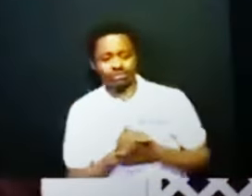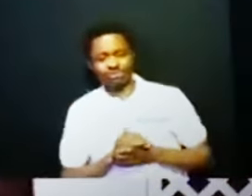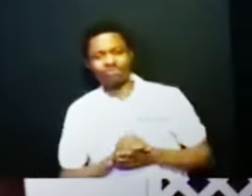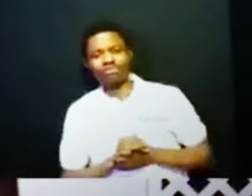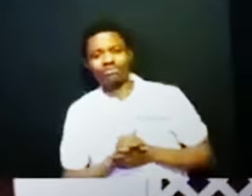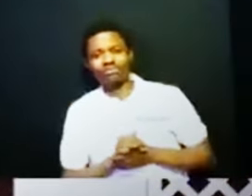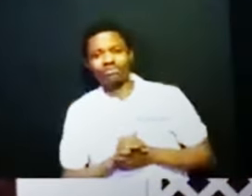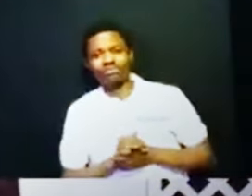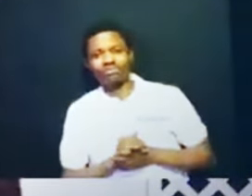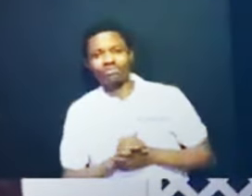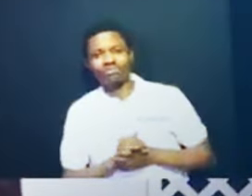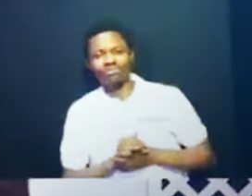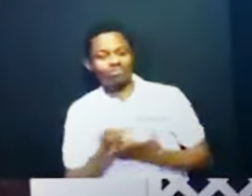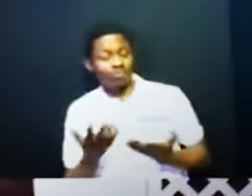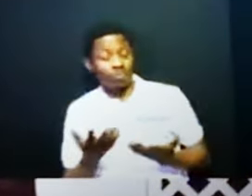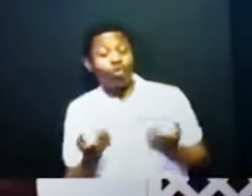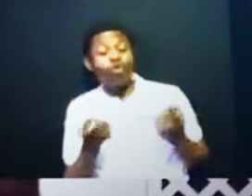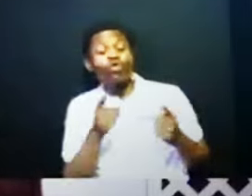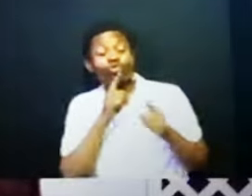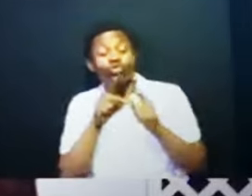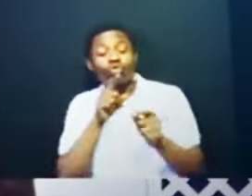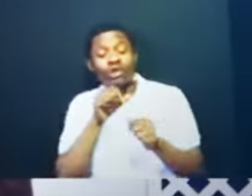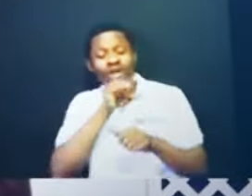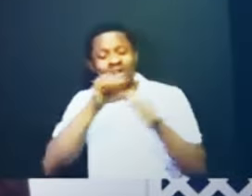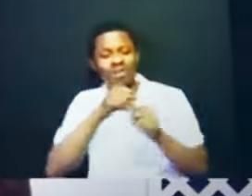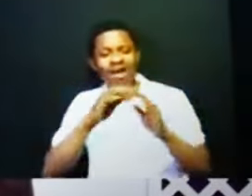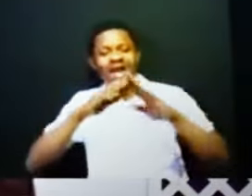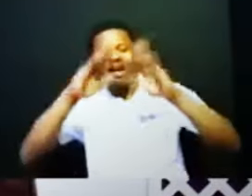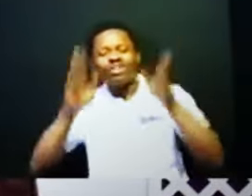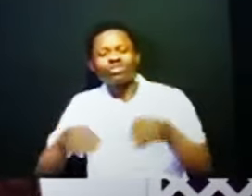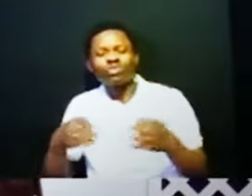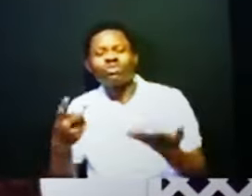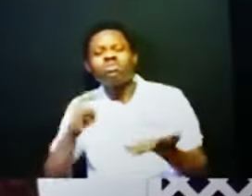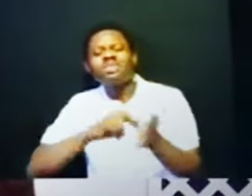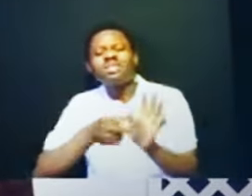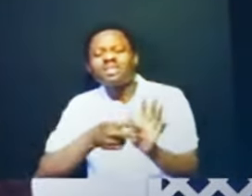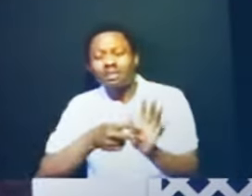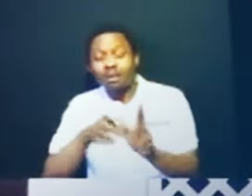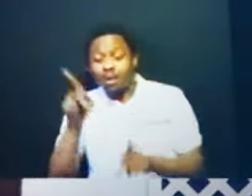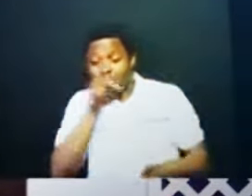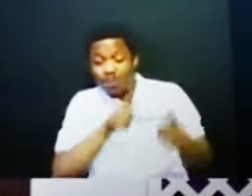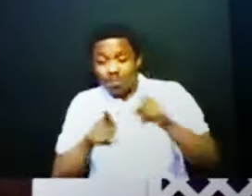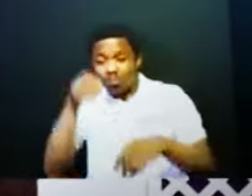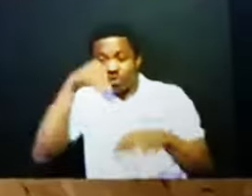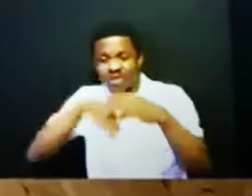Now, when we talk about the household, we are talking about the people in the house collectively.